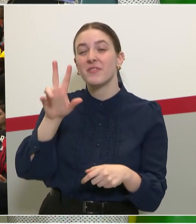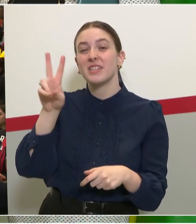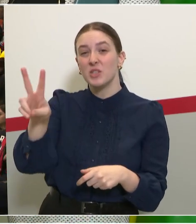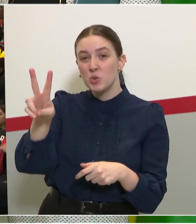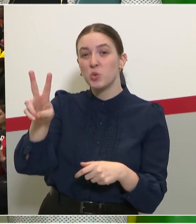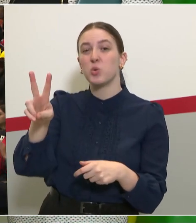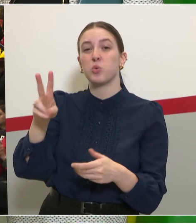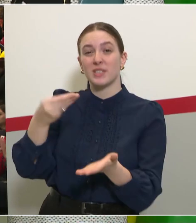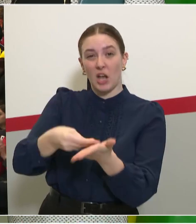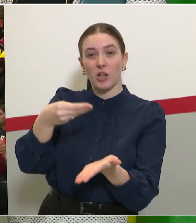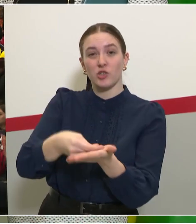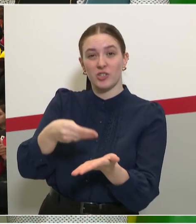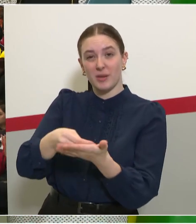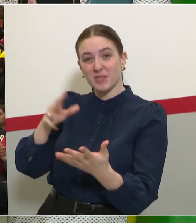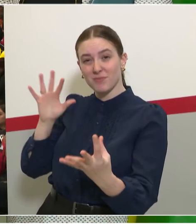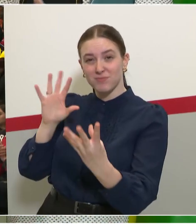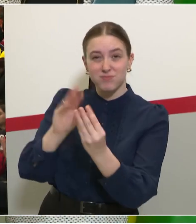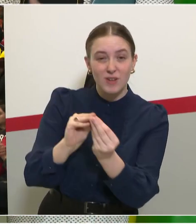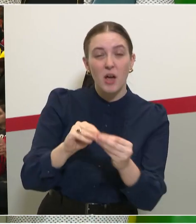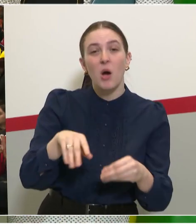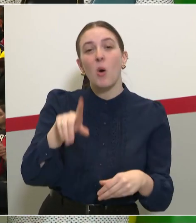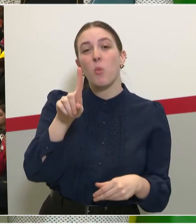$1.5 million.